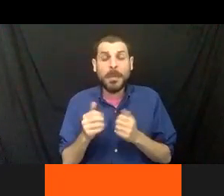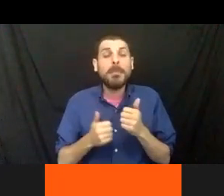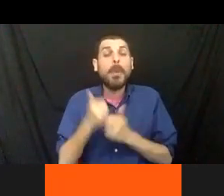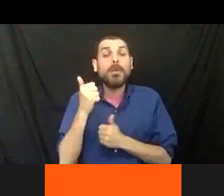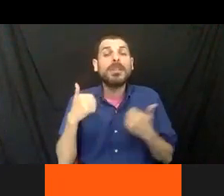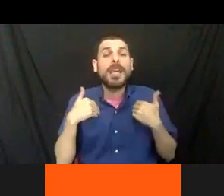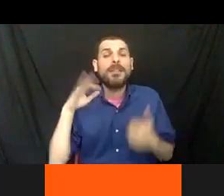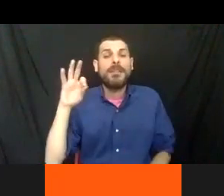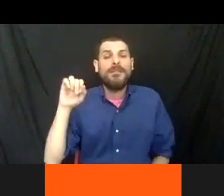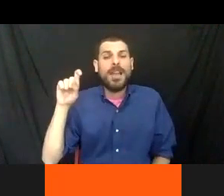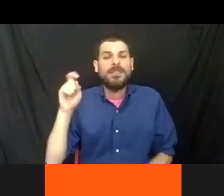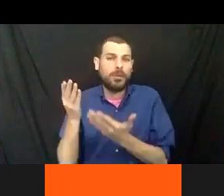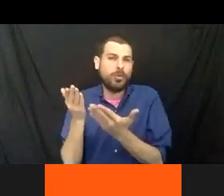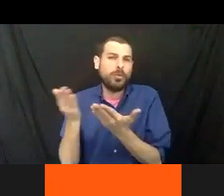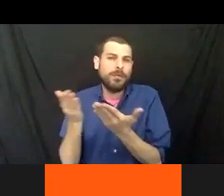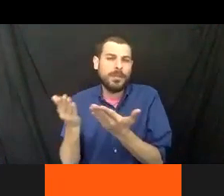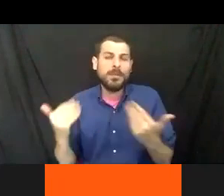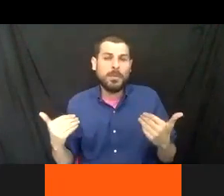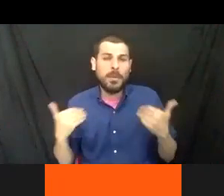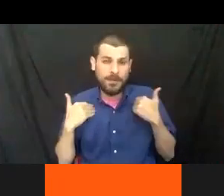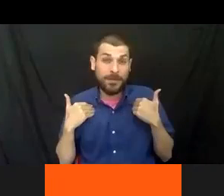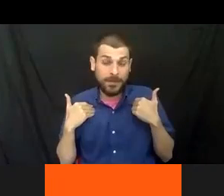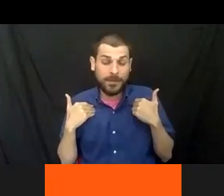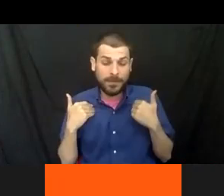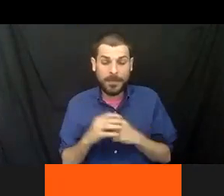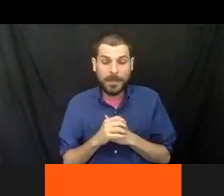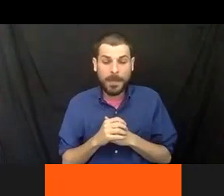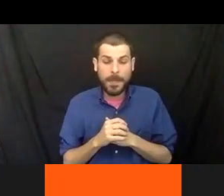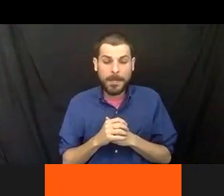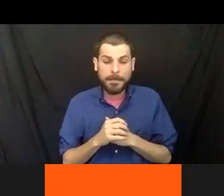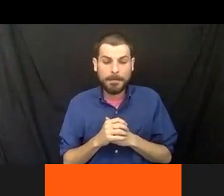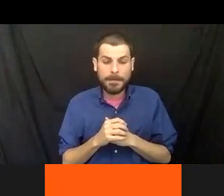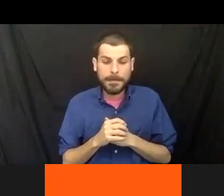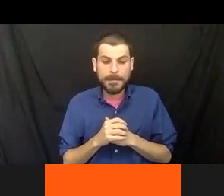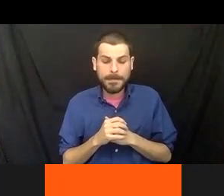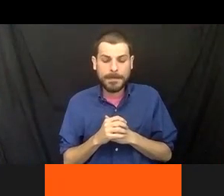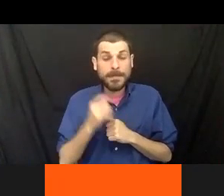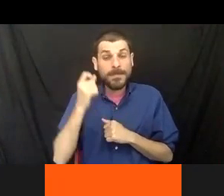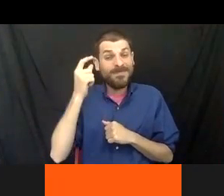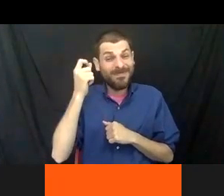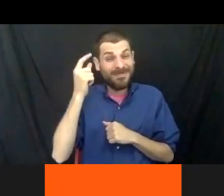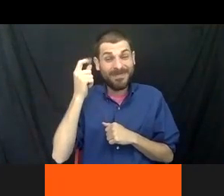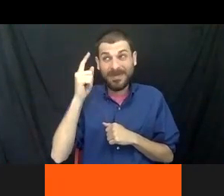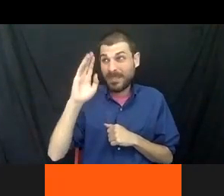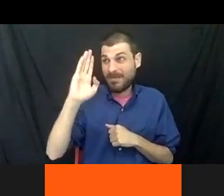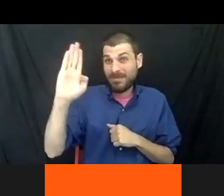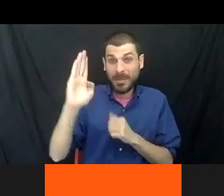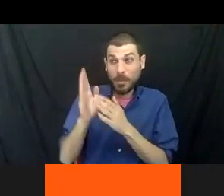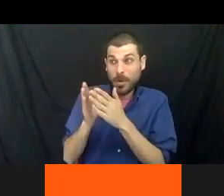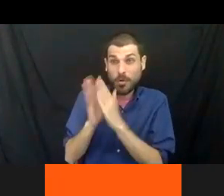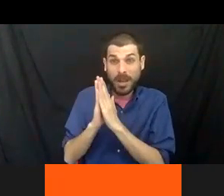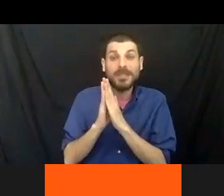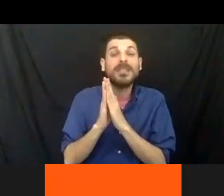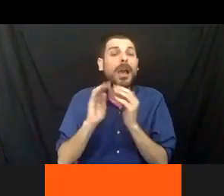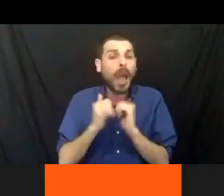too, but I really think that it's probably best to request a forbearance from the servicer in writing in a form